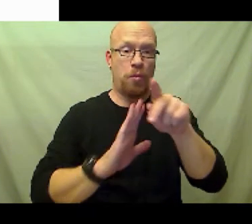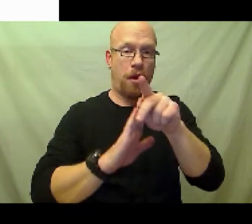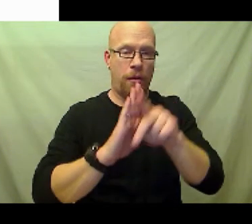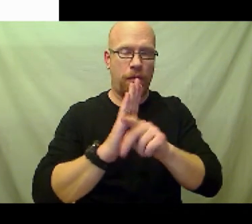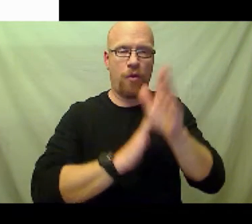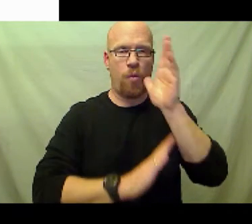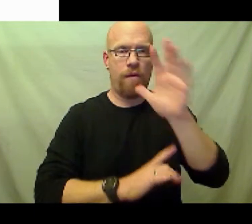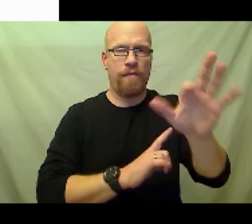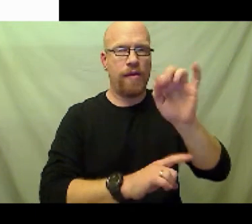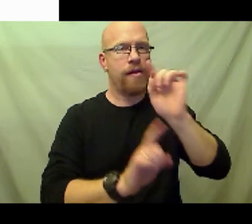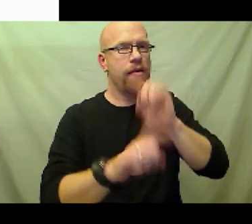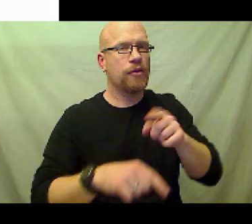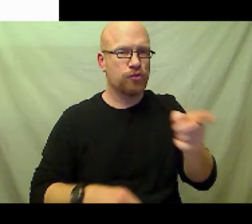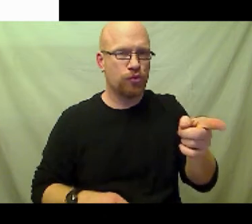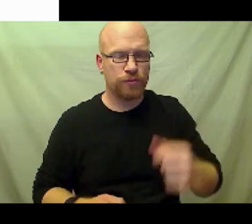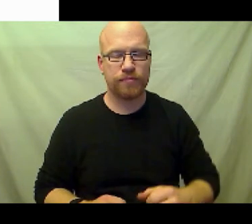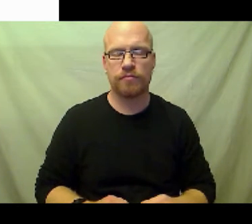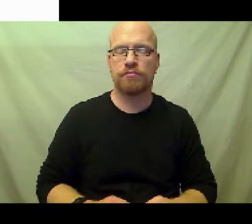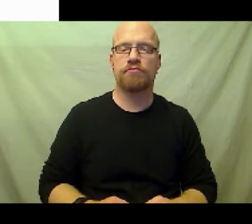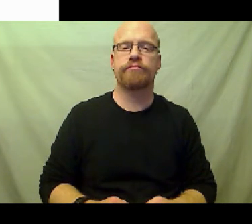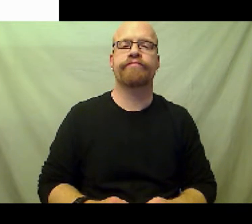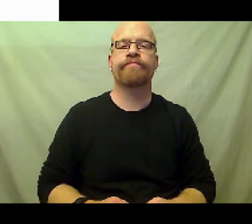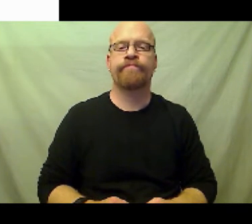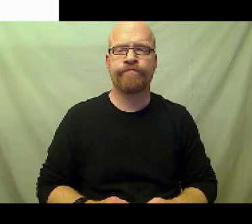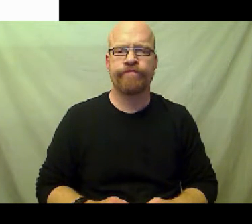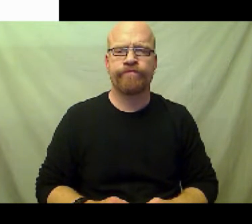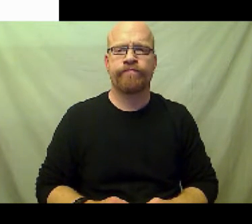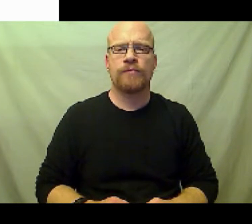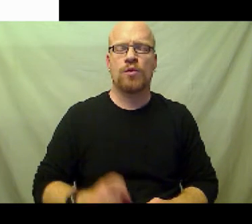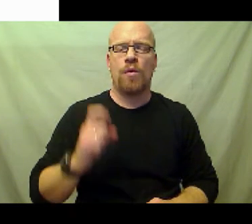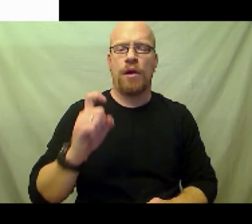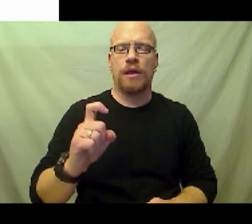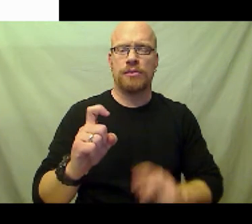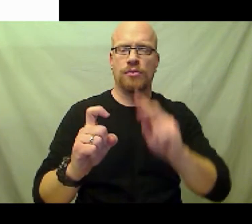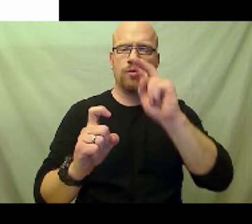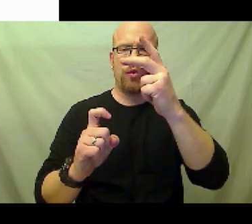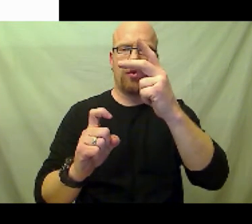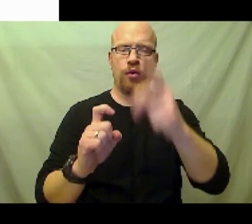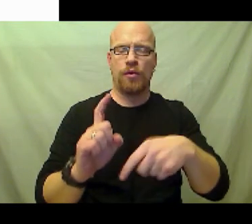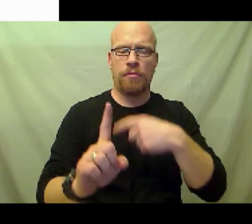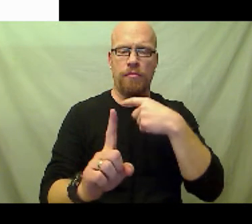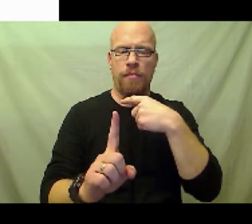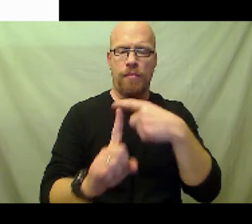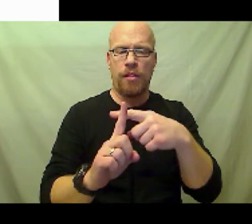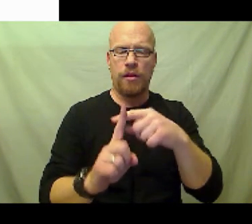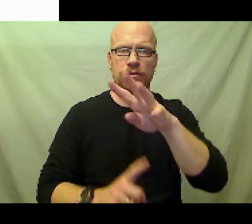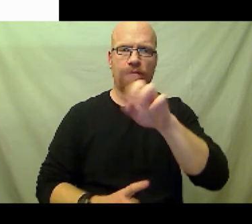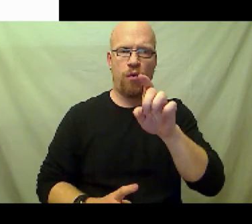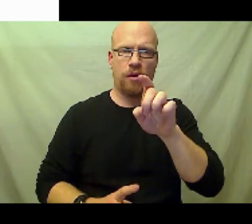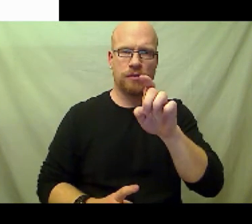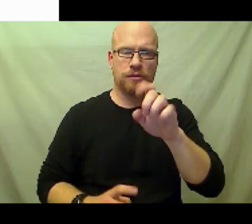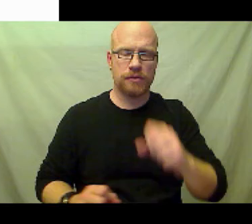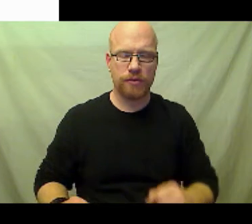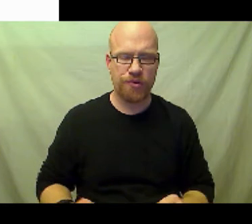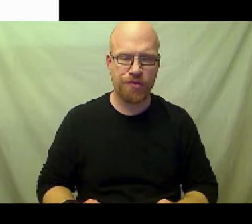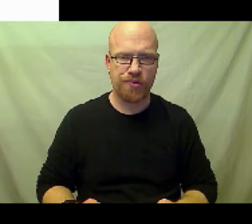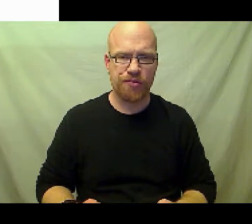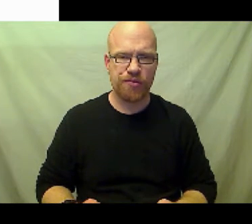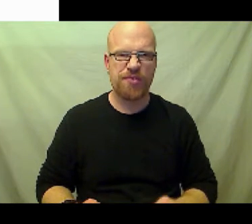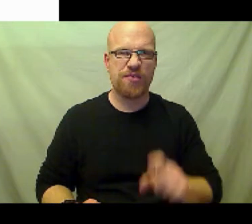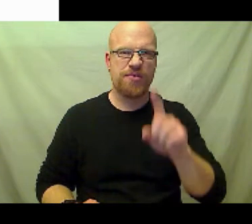I want to use the square root property to figure out an answer as well. X squared plus 4x.